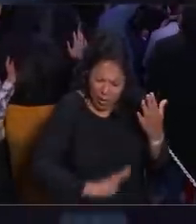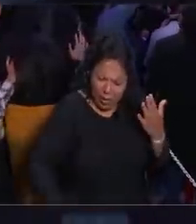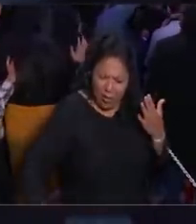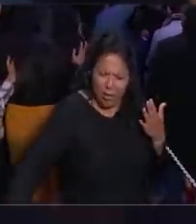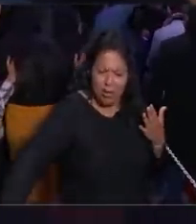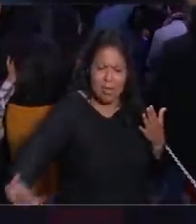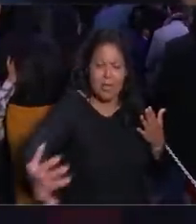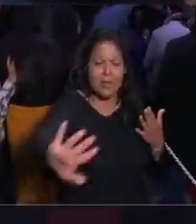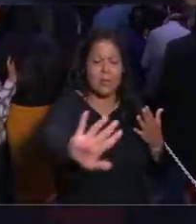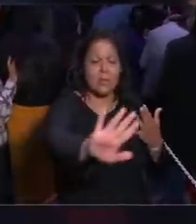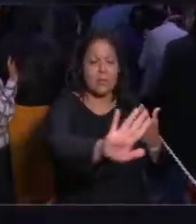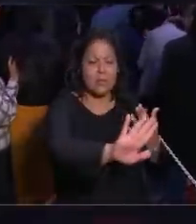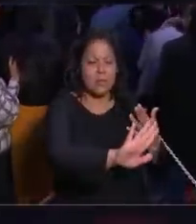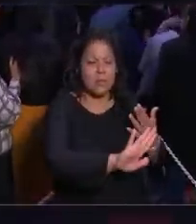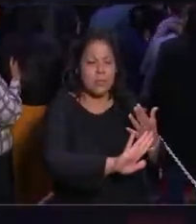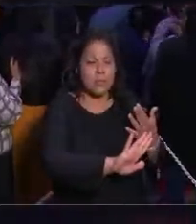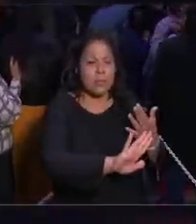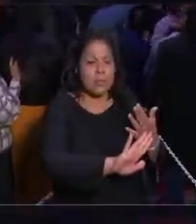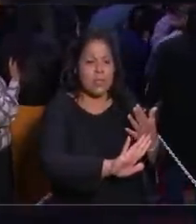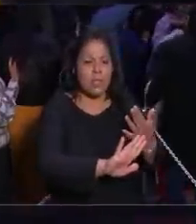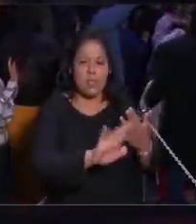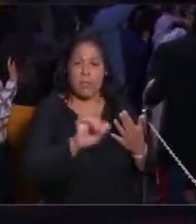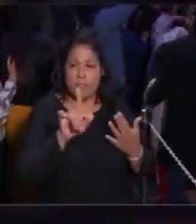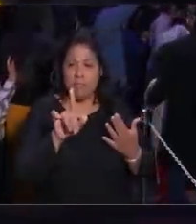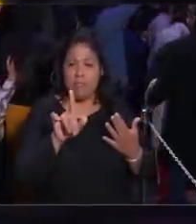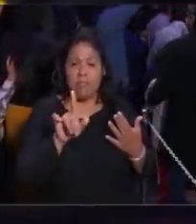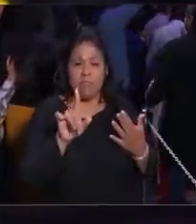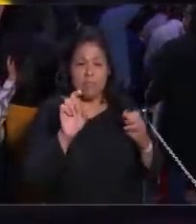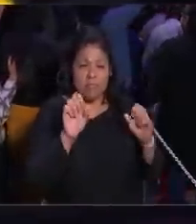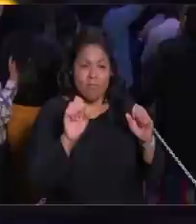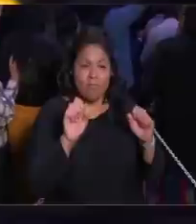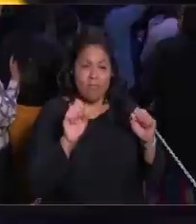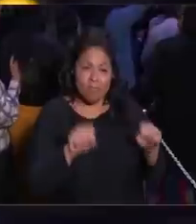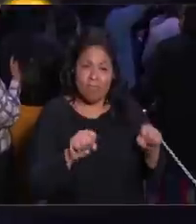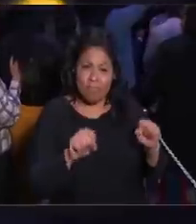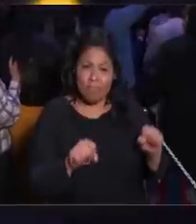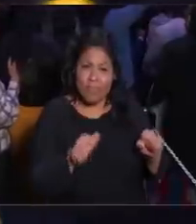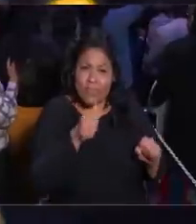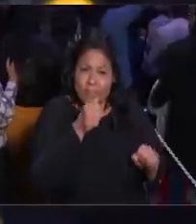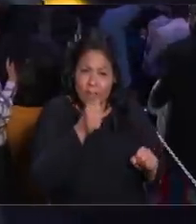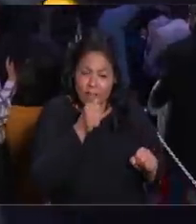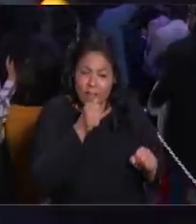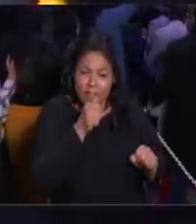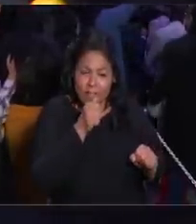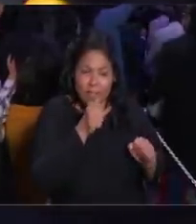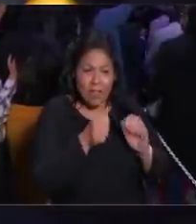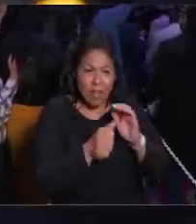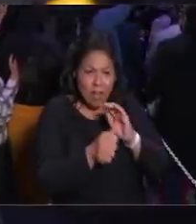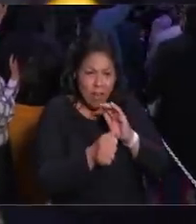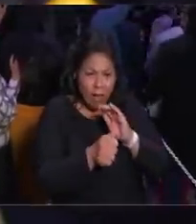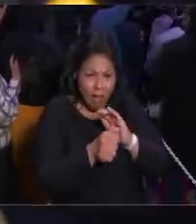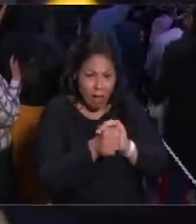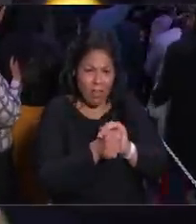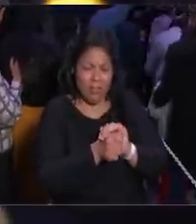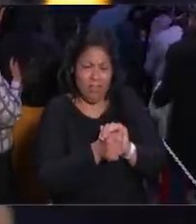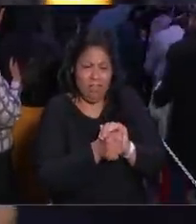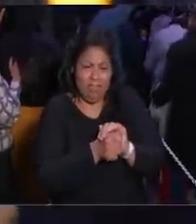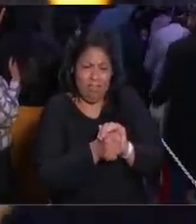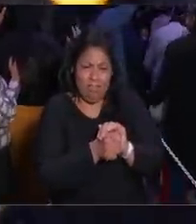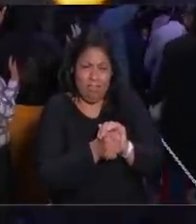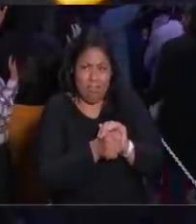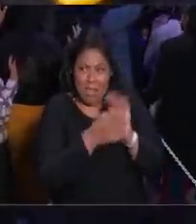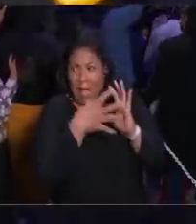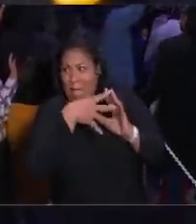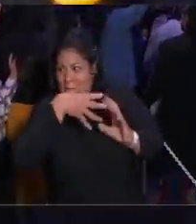their land. You can hide your sin. Puedes esconder tu pecado. You can leave this place hiding your